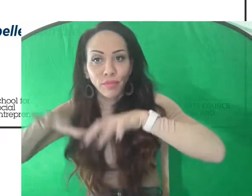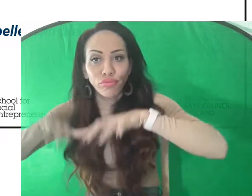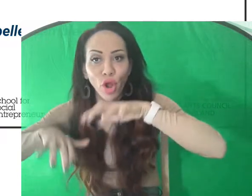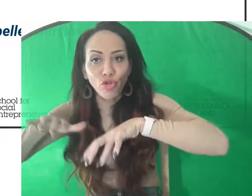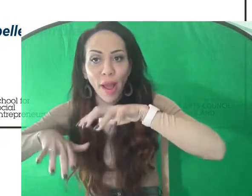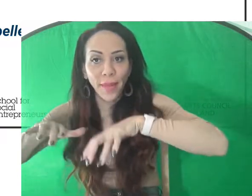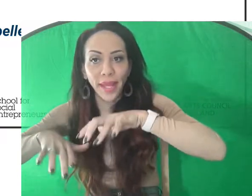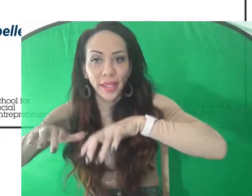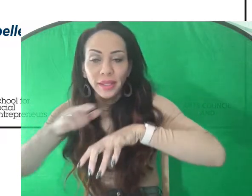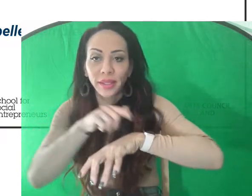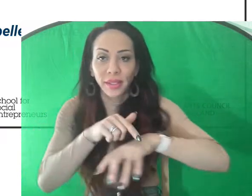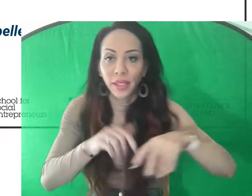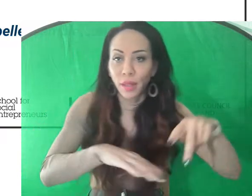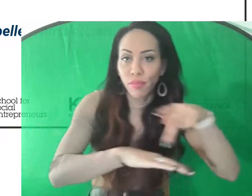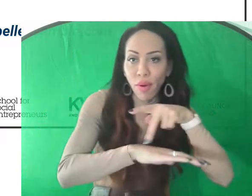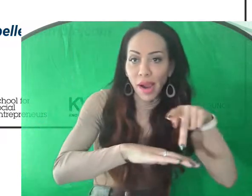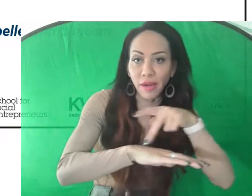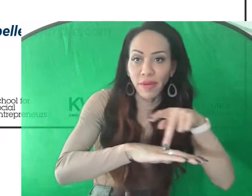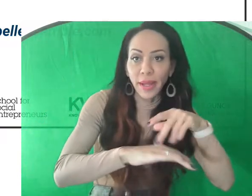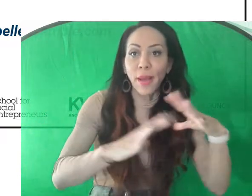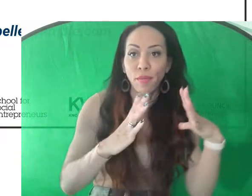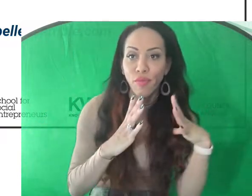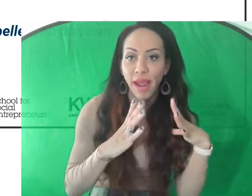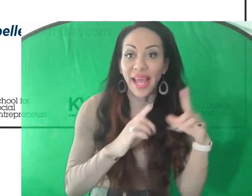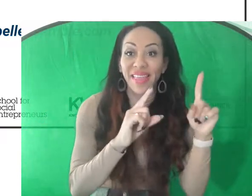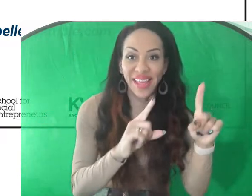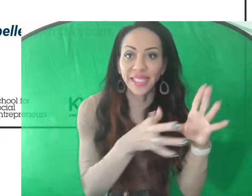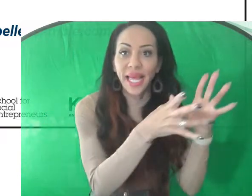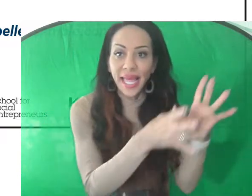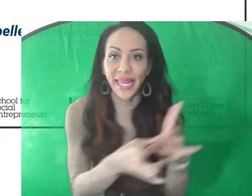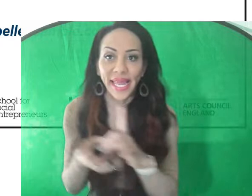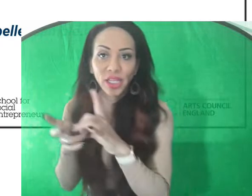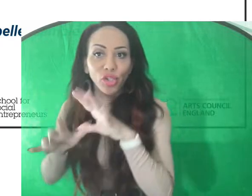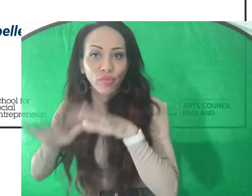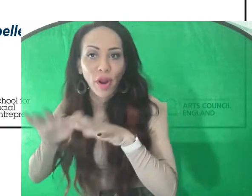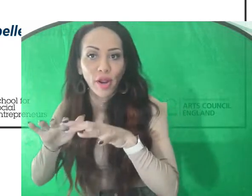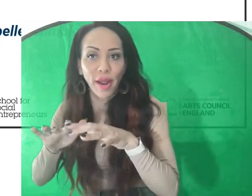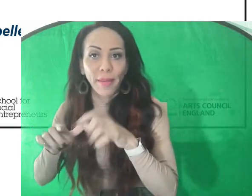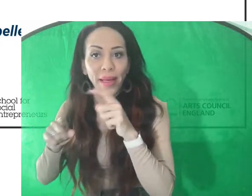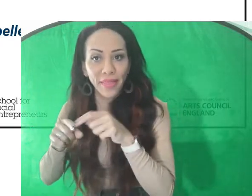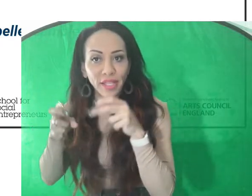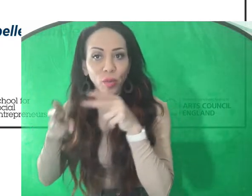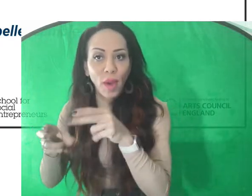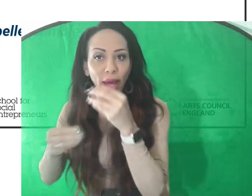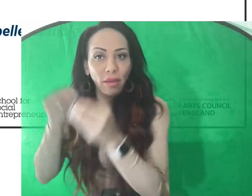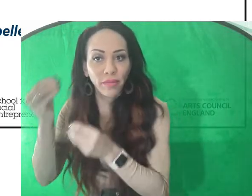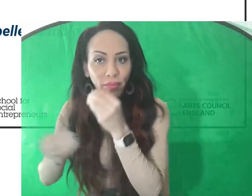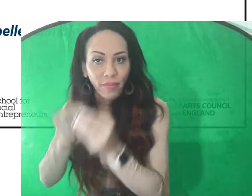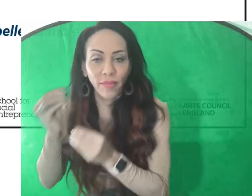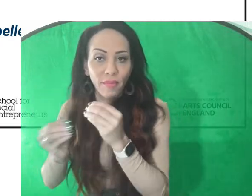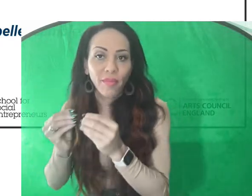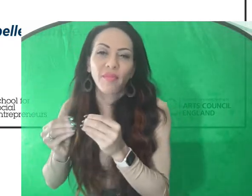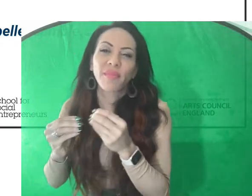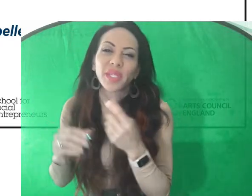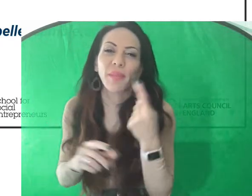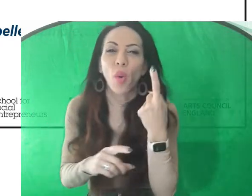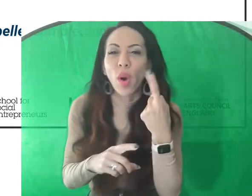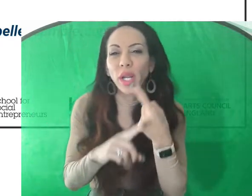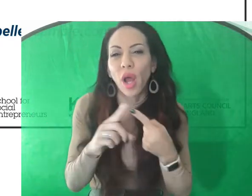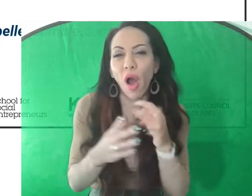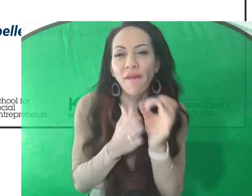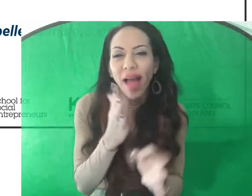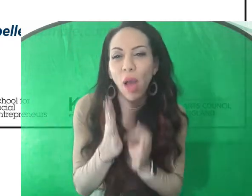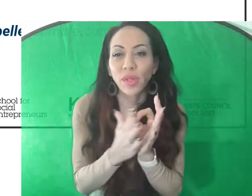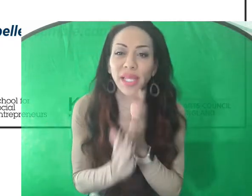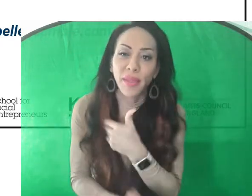take little breaks and go, this relates to programming like this. But that's probably about like an hour and a half, 2 hours in the morning or so.